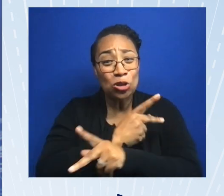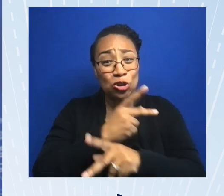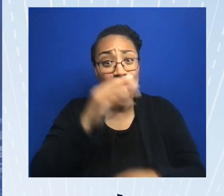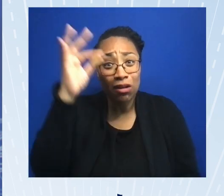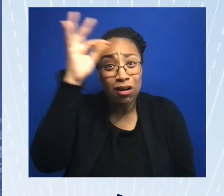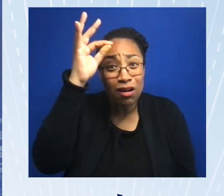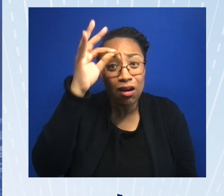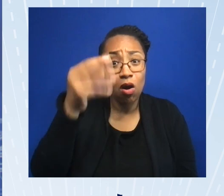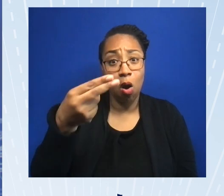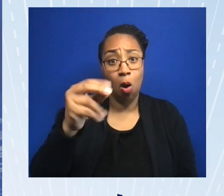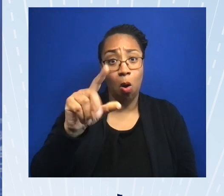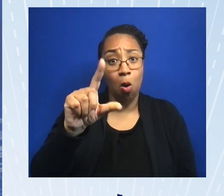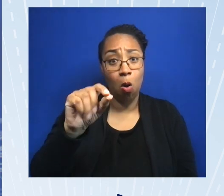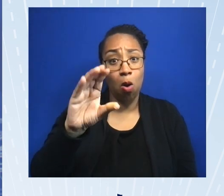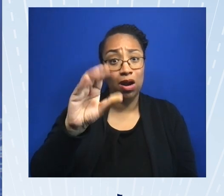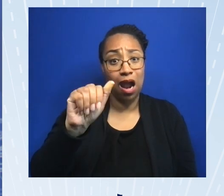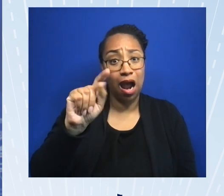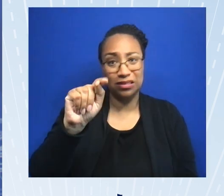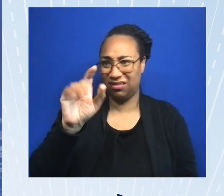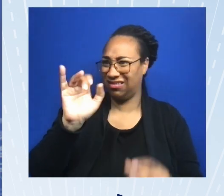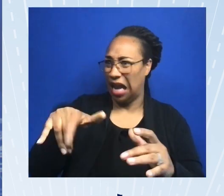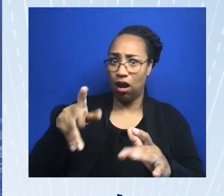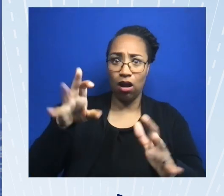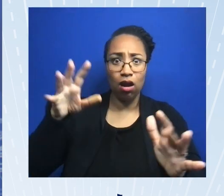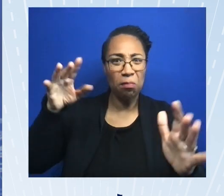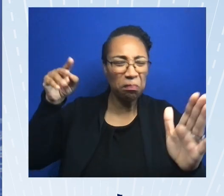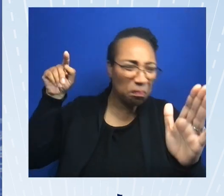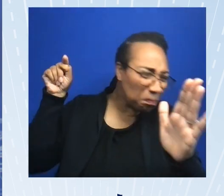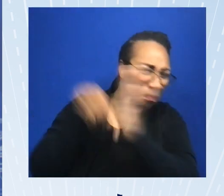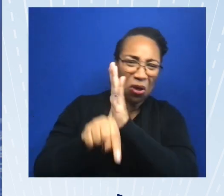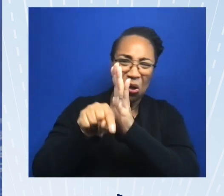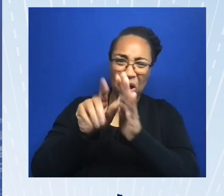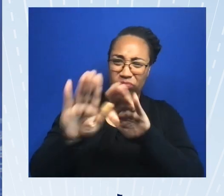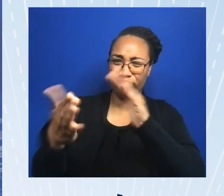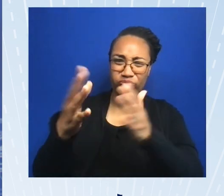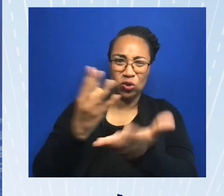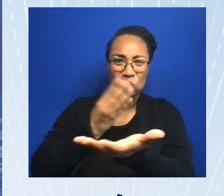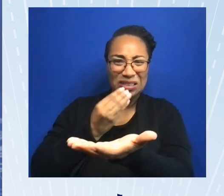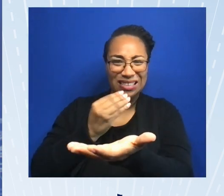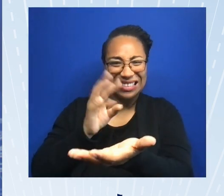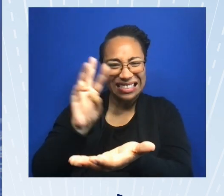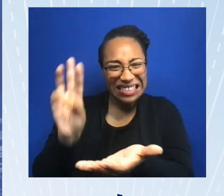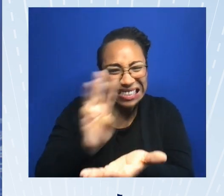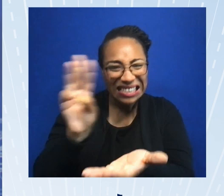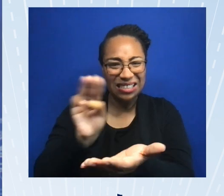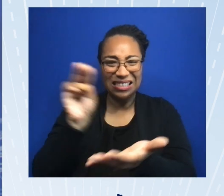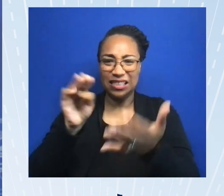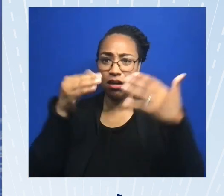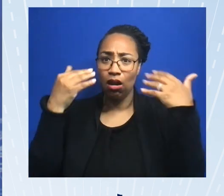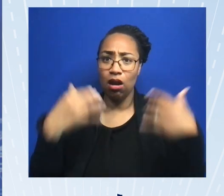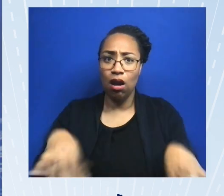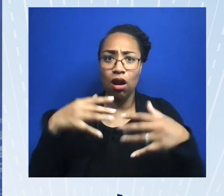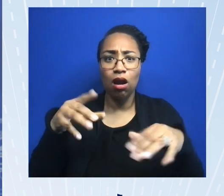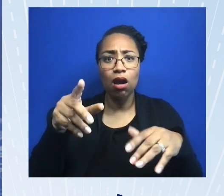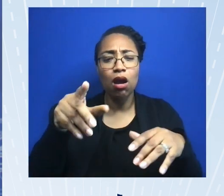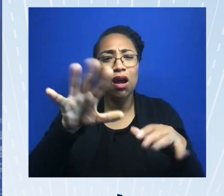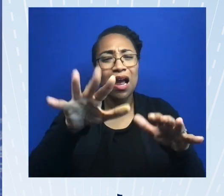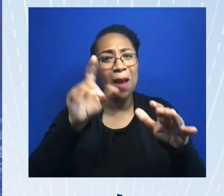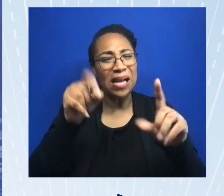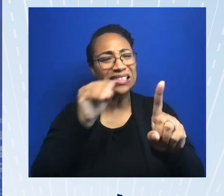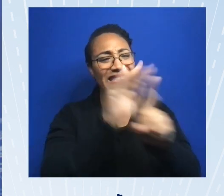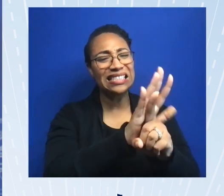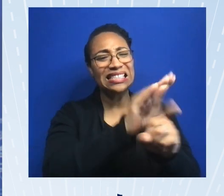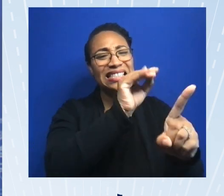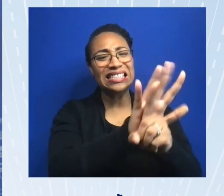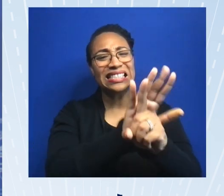school-based education about anti-Semitism, including the Holocaust and contemporary anti-Semitism, as well as Jewish